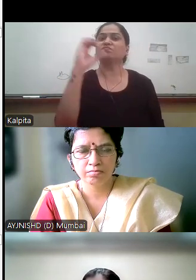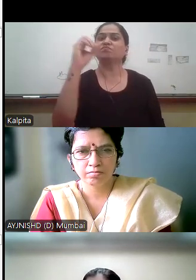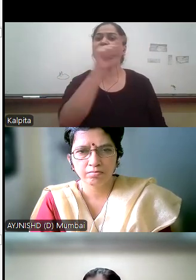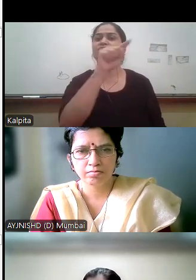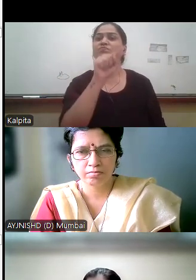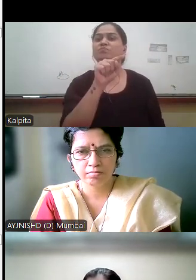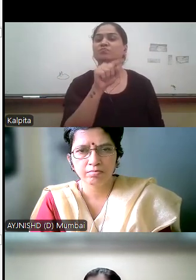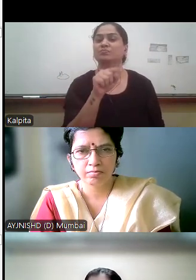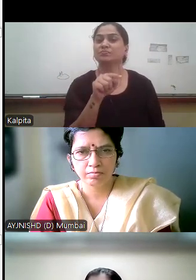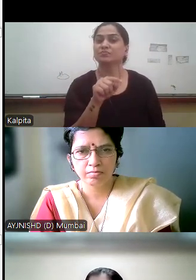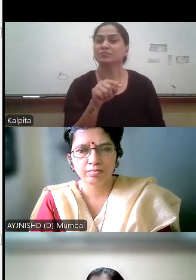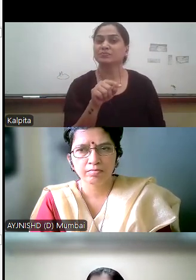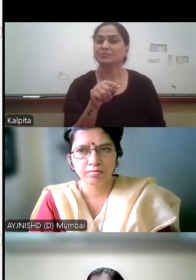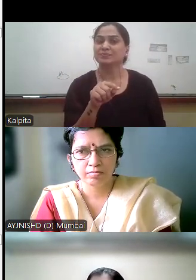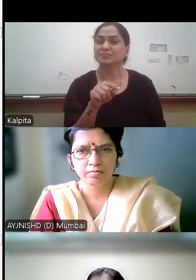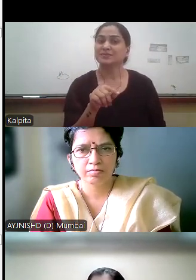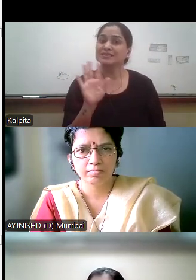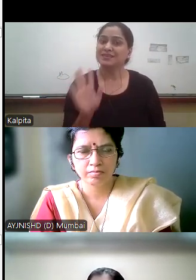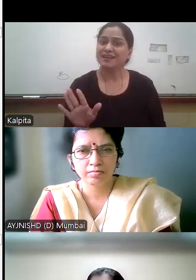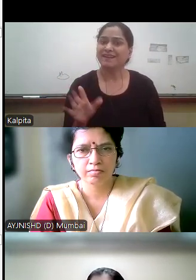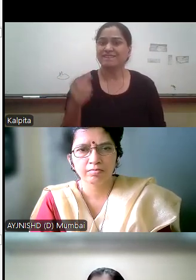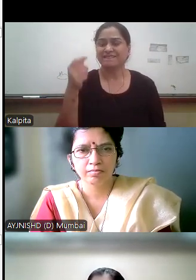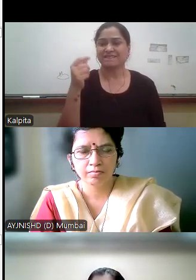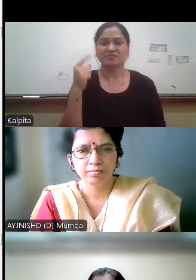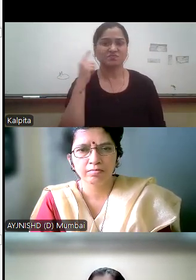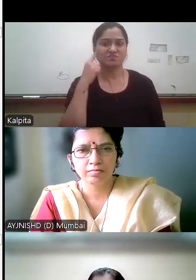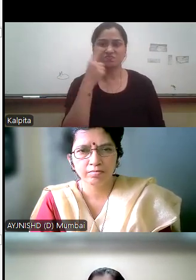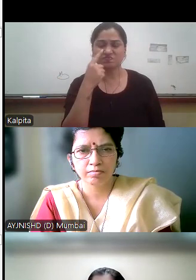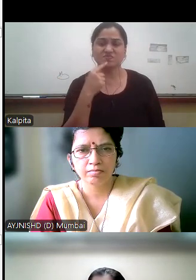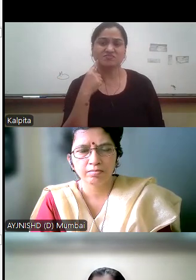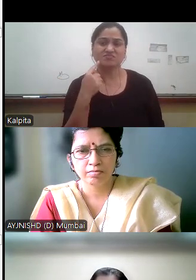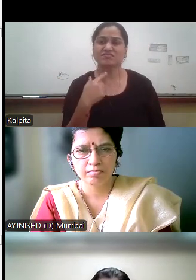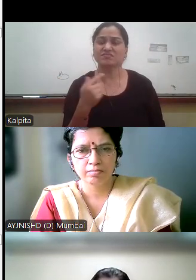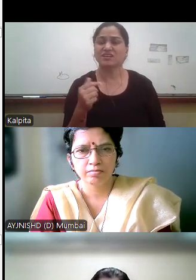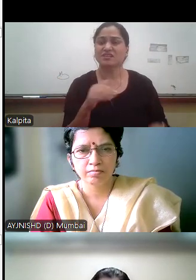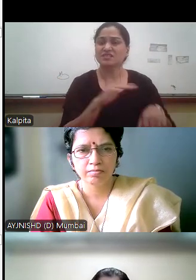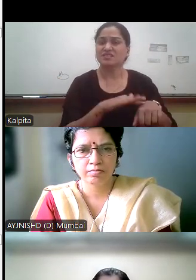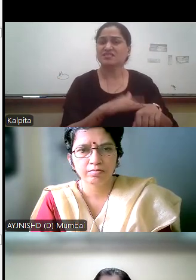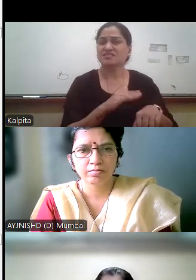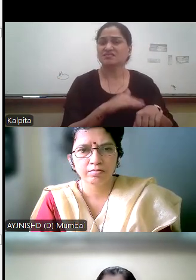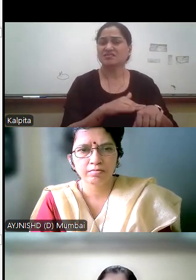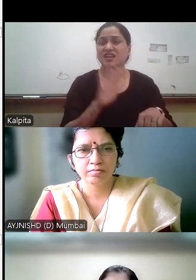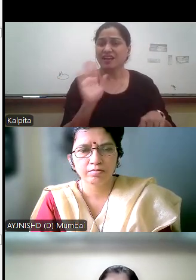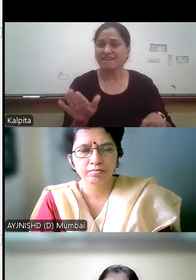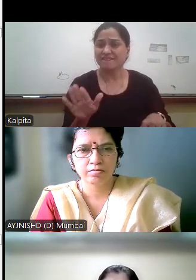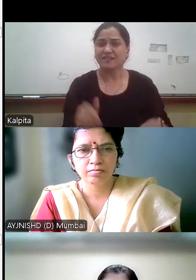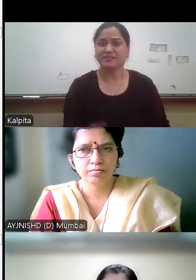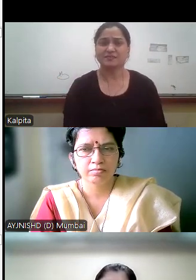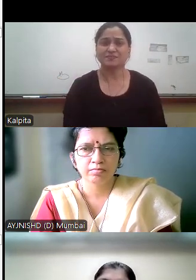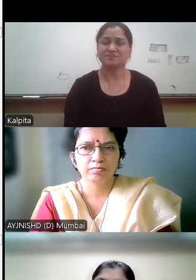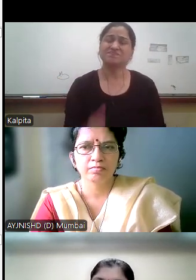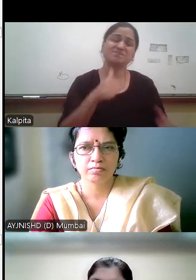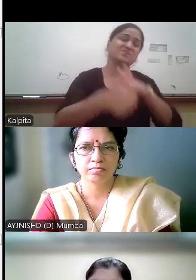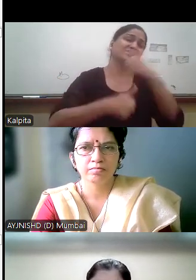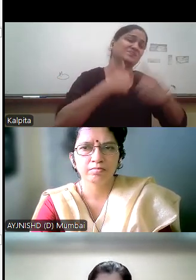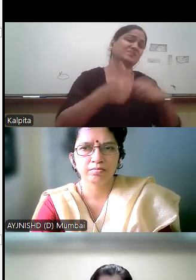palsy patients have this. And visual and auditory sensitivity has been seen in 20% children. So sensory challenges they face,